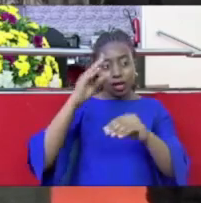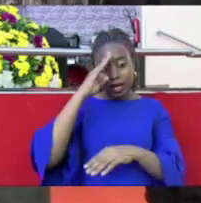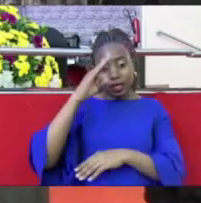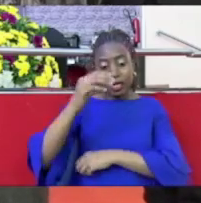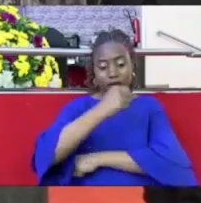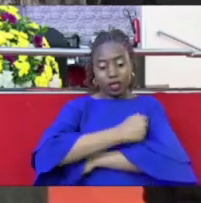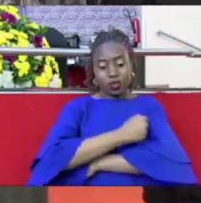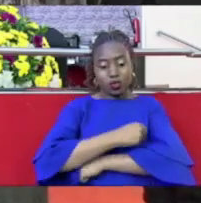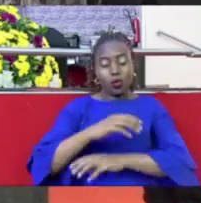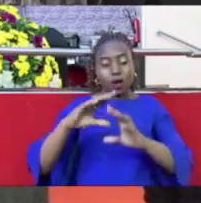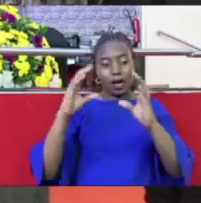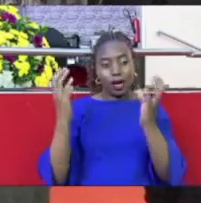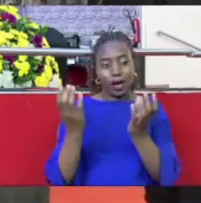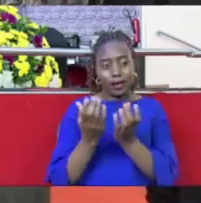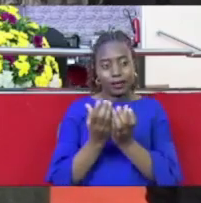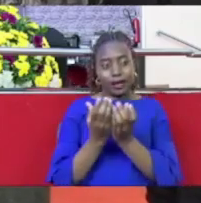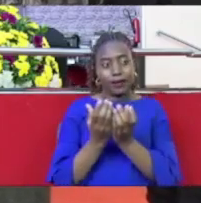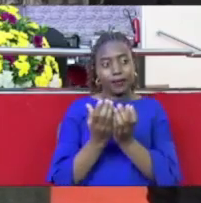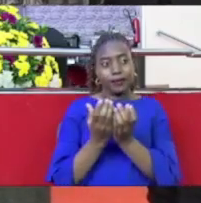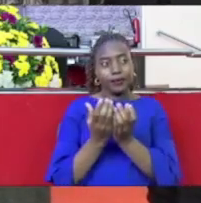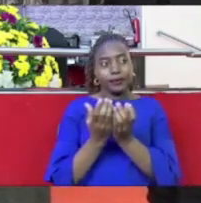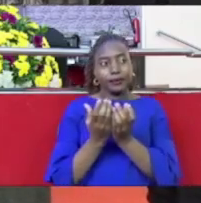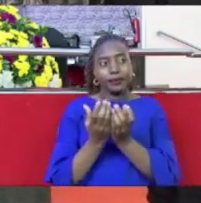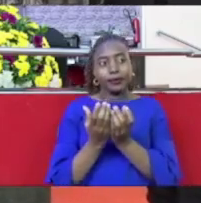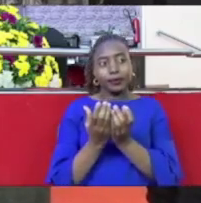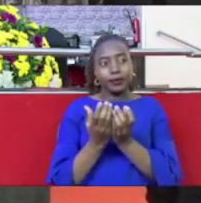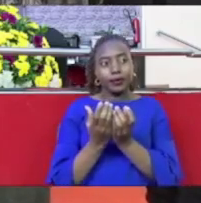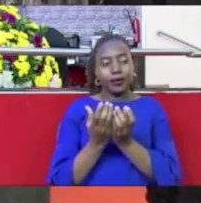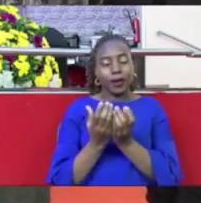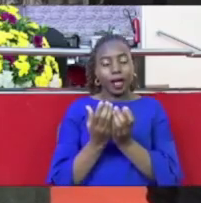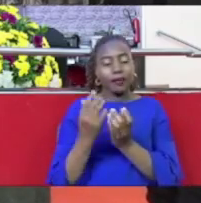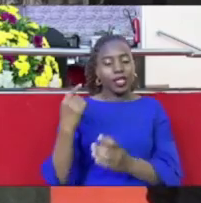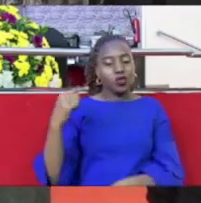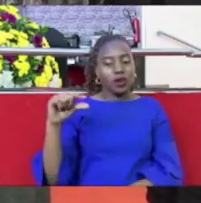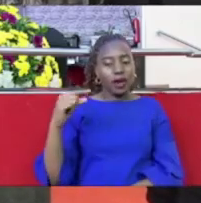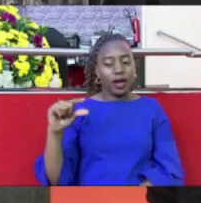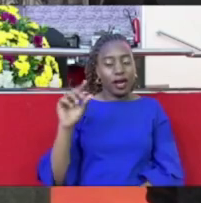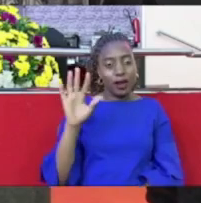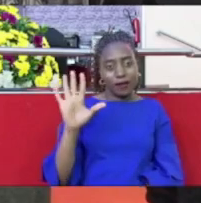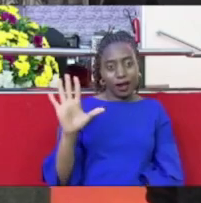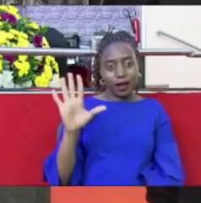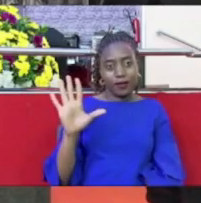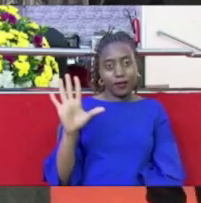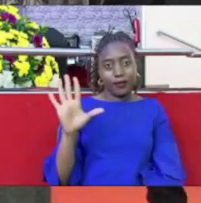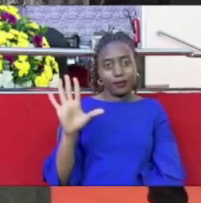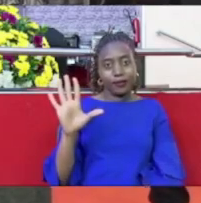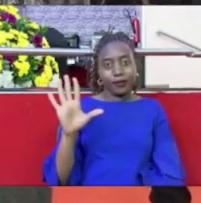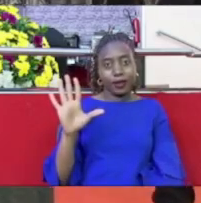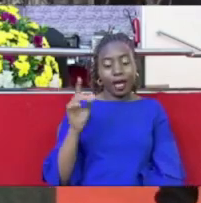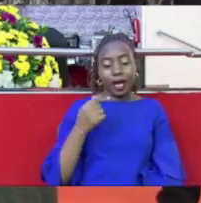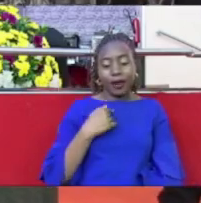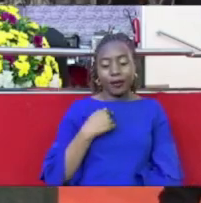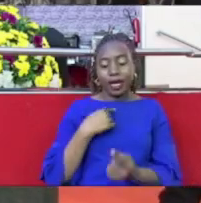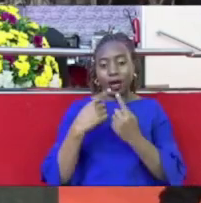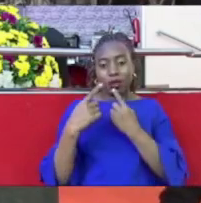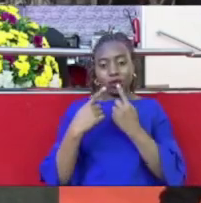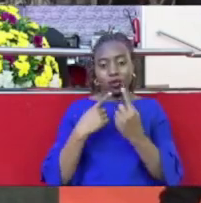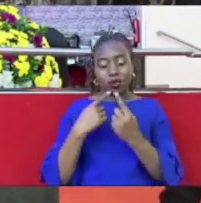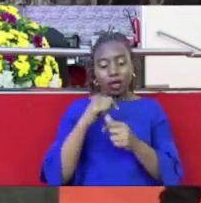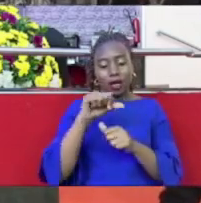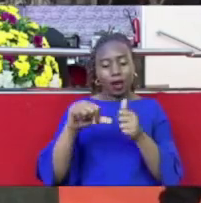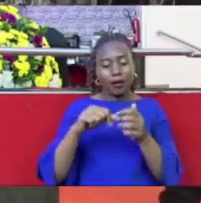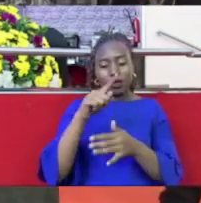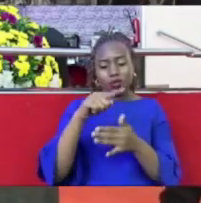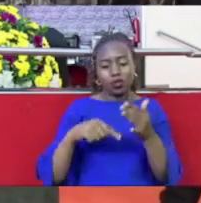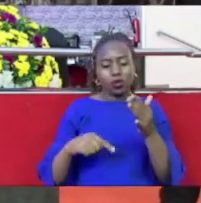la shule ya Jumapili. I think if I'm not mistaken it's grade 5. Kama sikosea ilikuwa ni darasa. And I was talking on a subject on prayer. Na